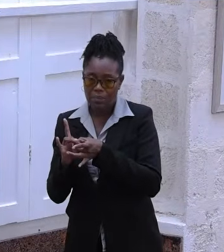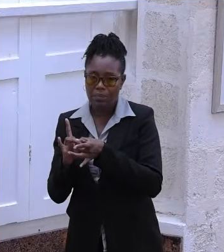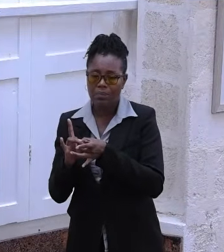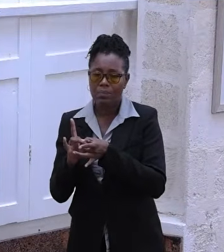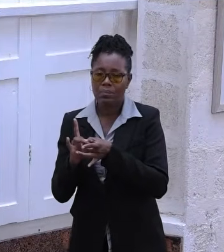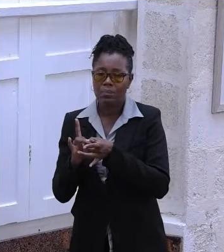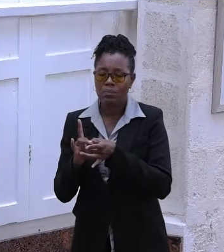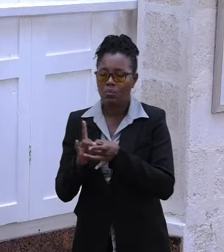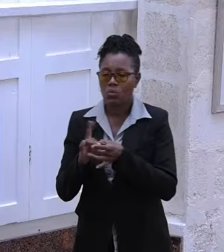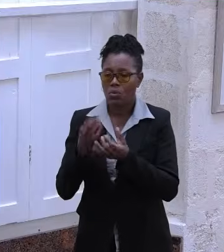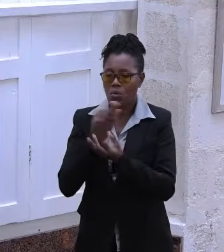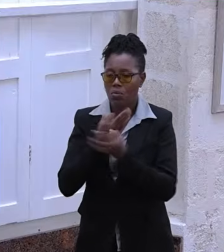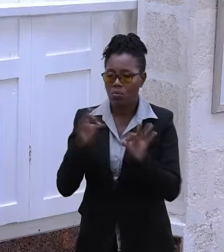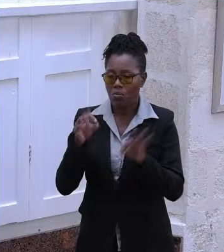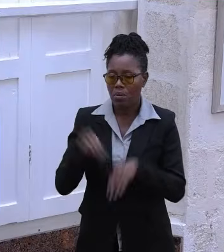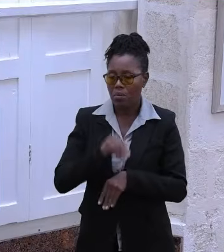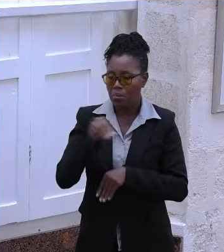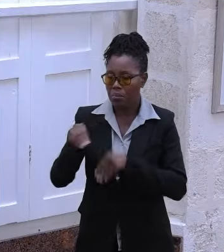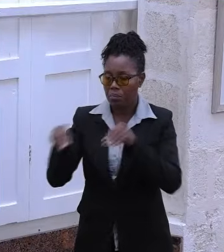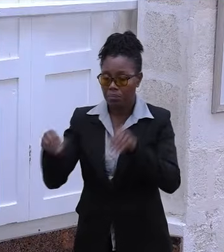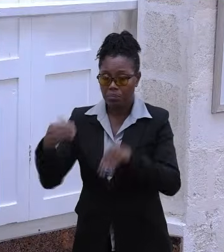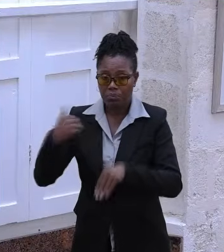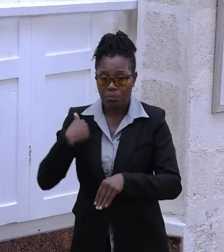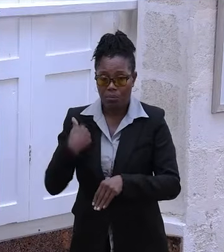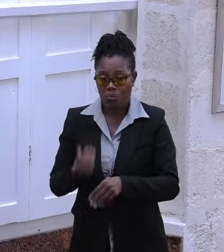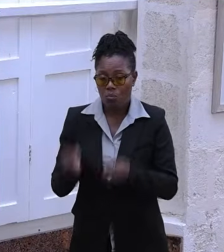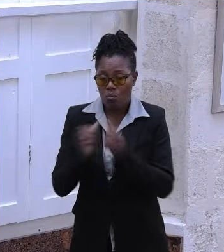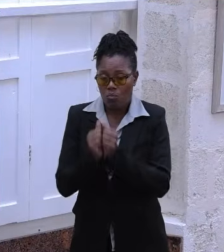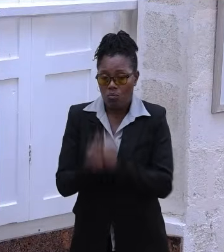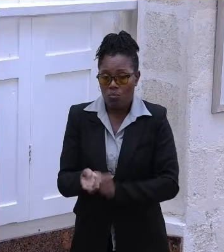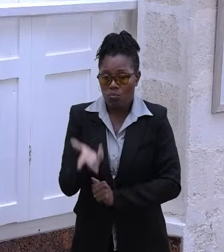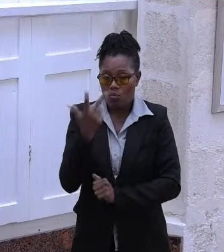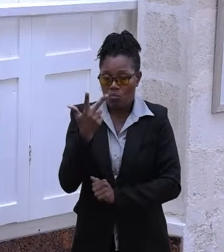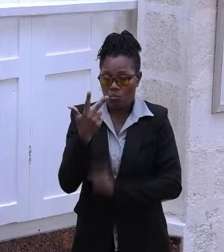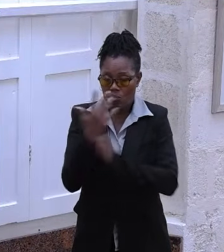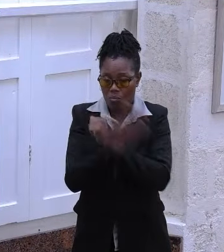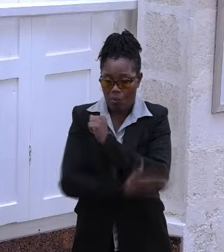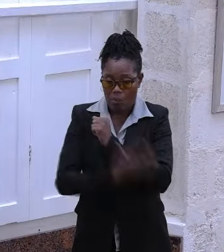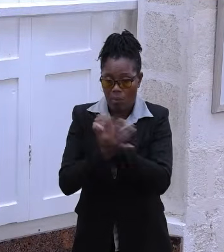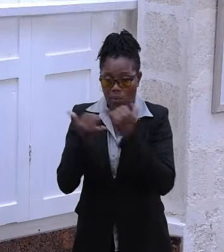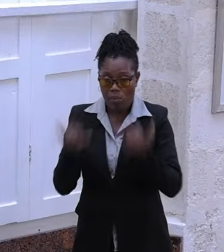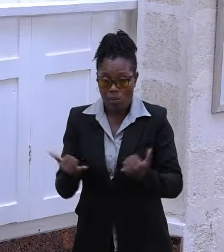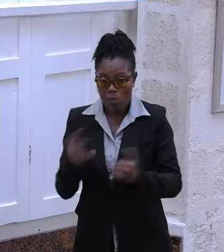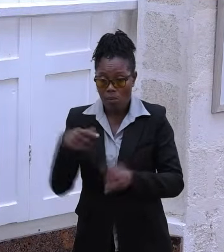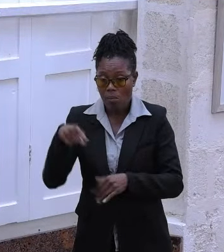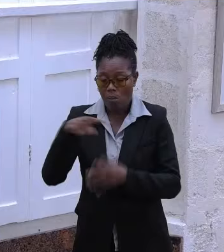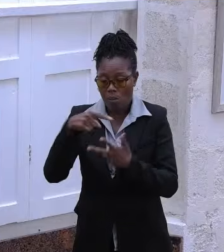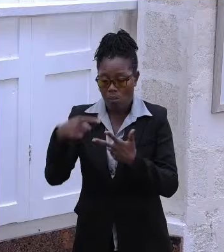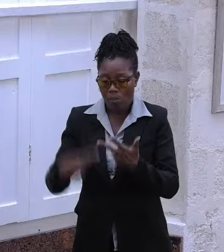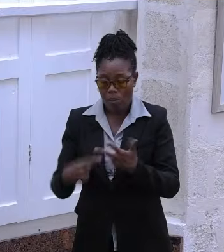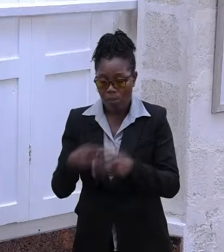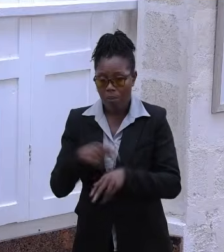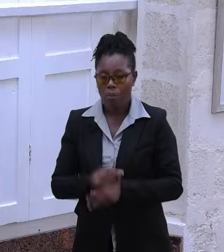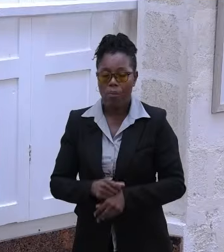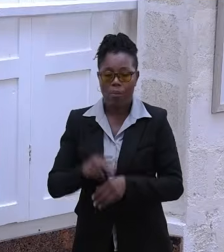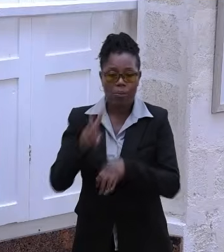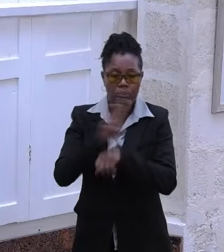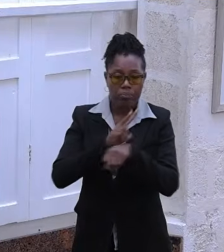free movement that we have with 3 countries today. Those 3 countries, I believe, are St.